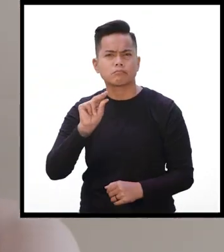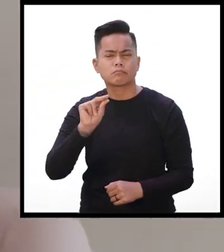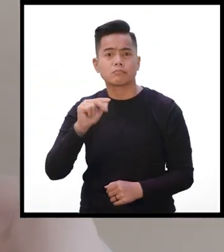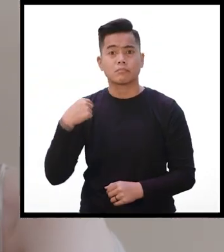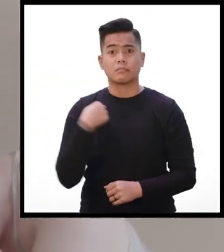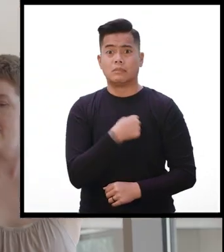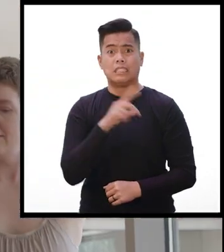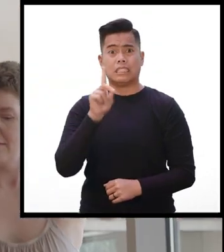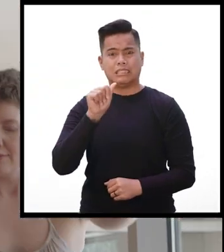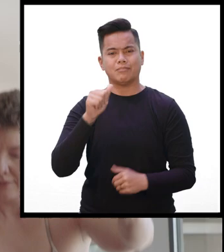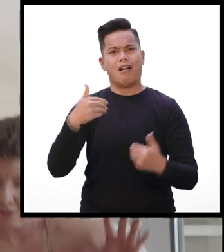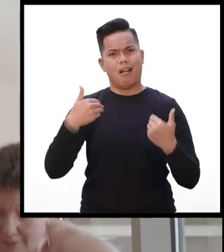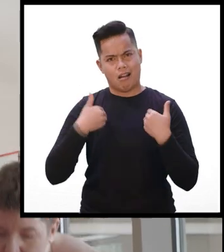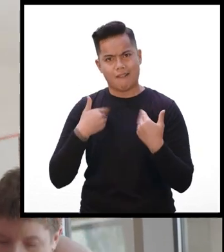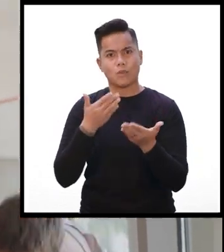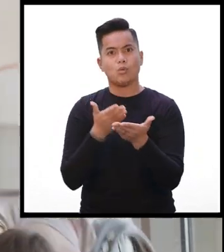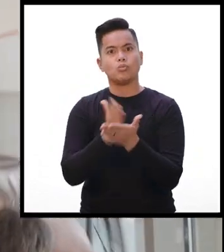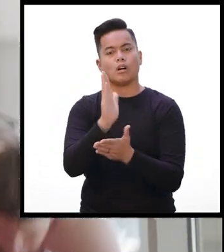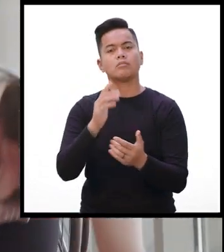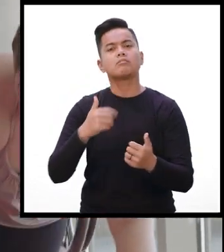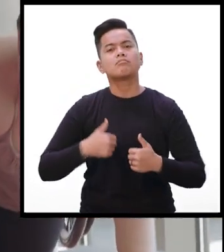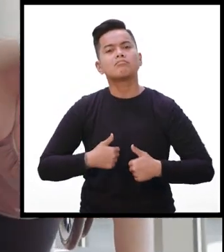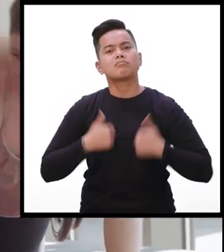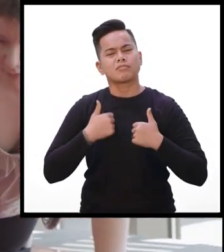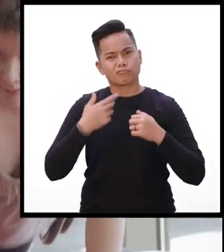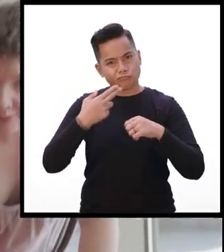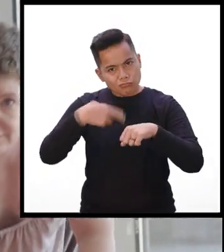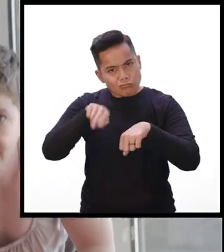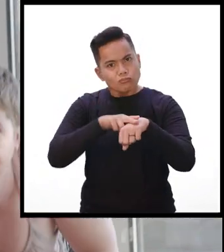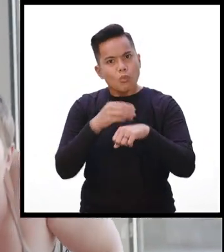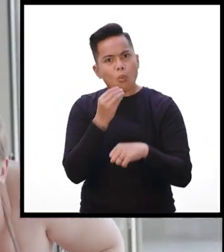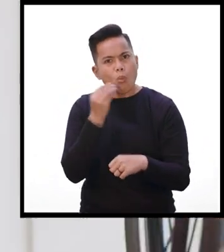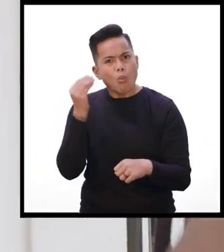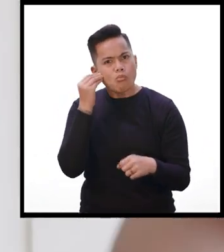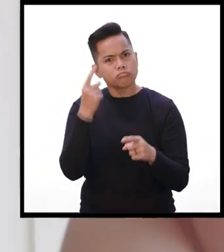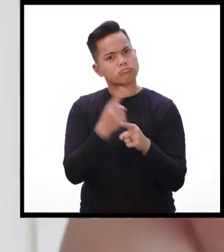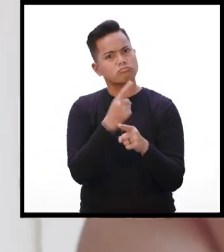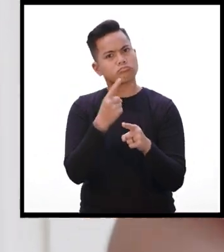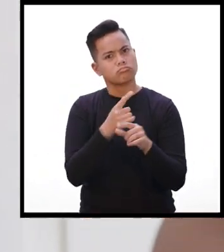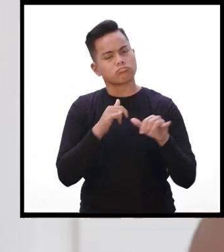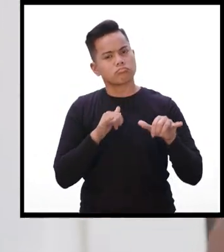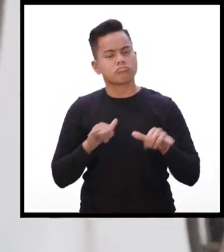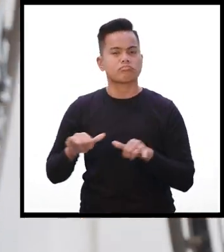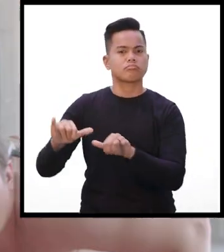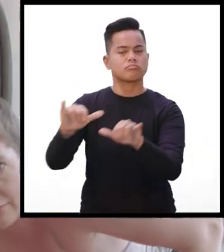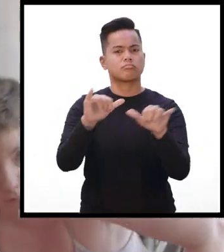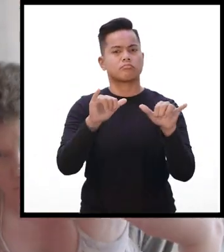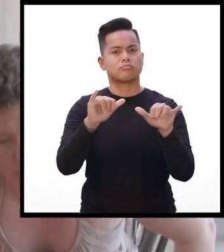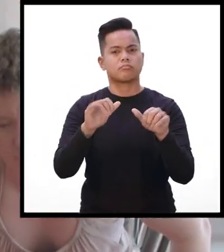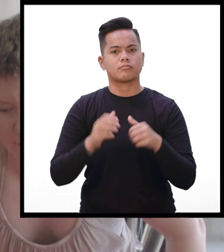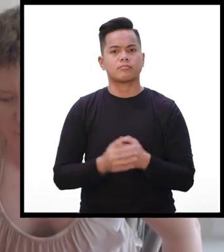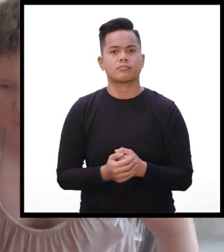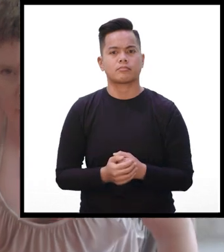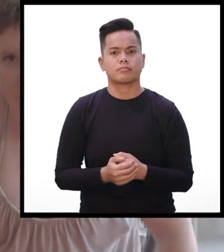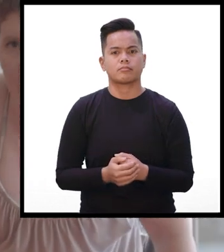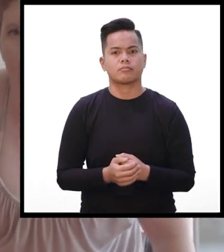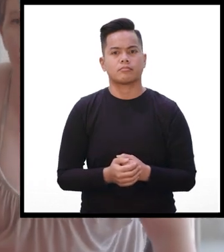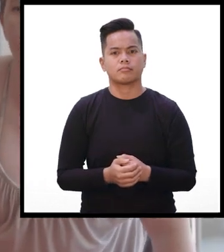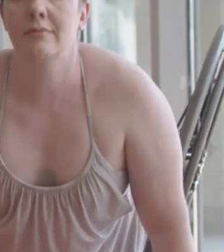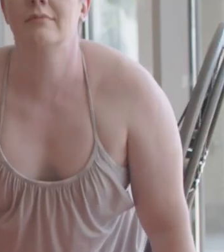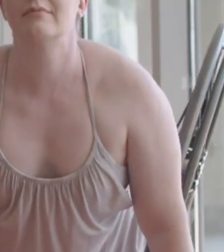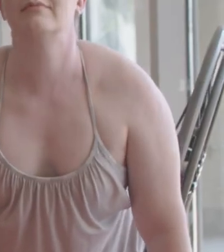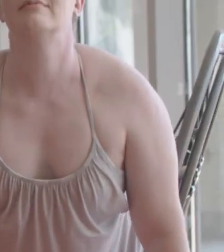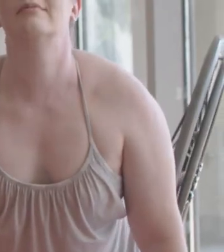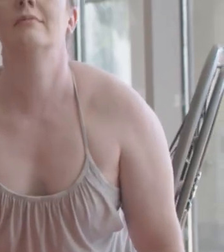away, that disabled people have a right to live in non-institutional